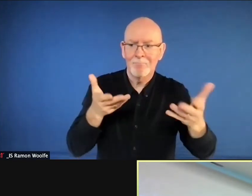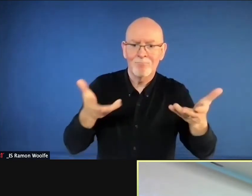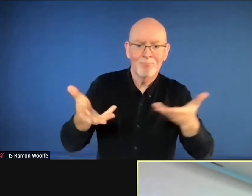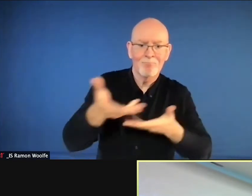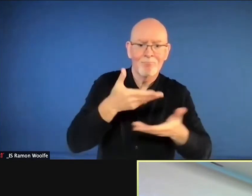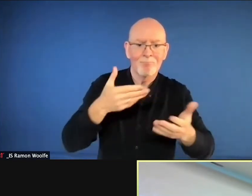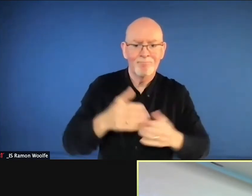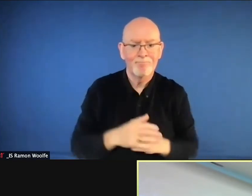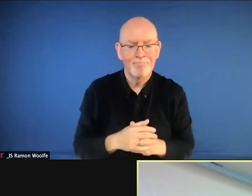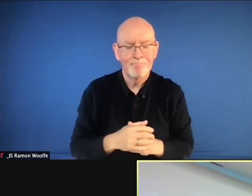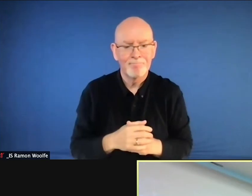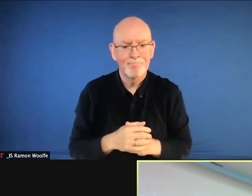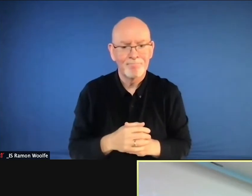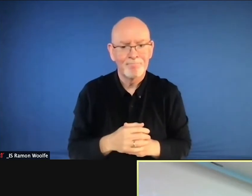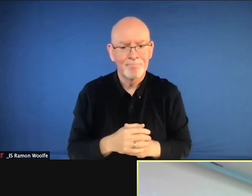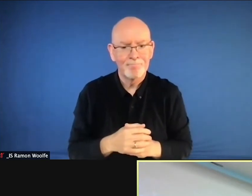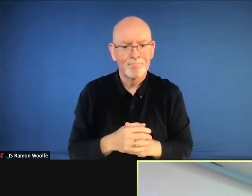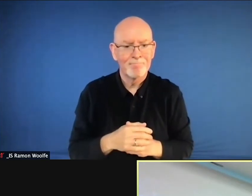acknowledging